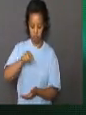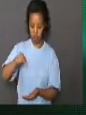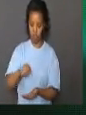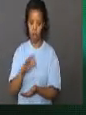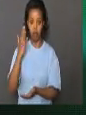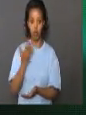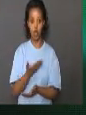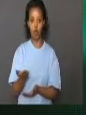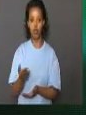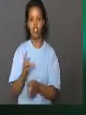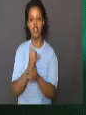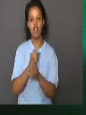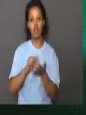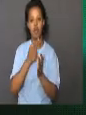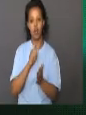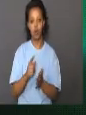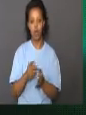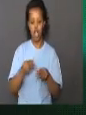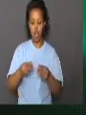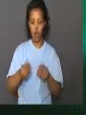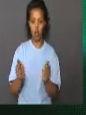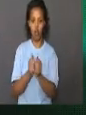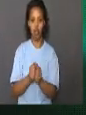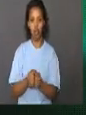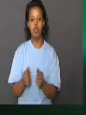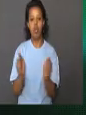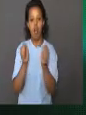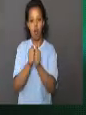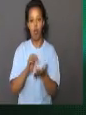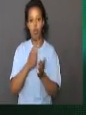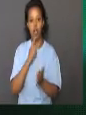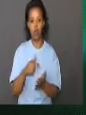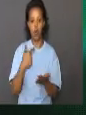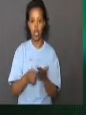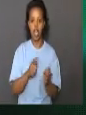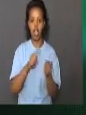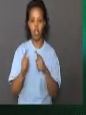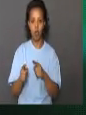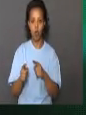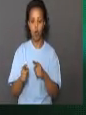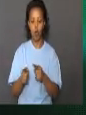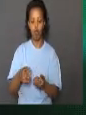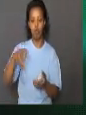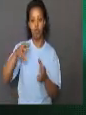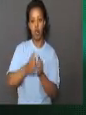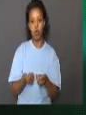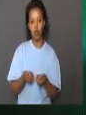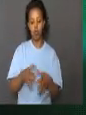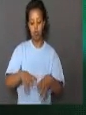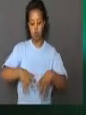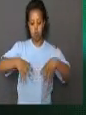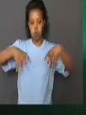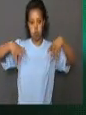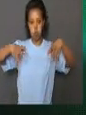the gluten of the wheat. This causes the dough to rise and form